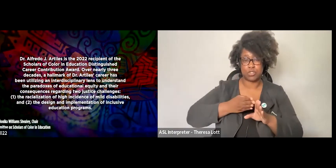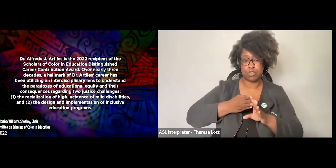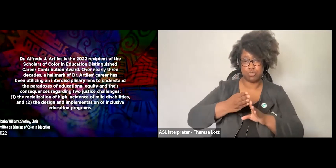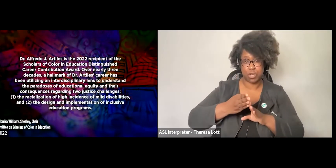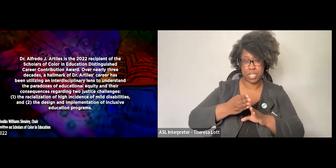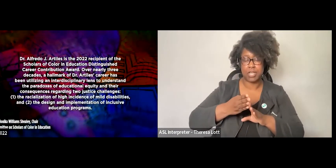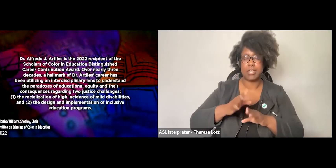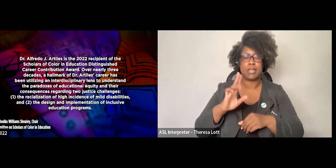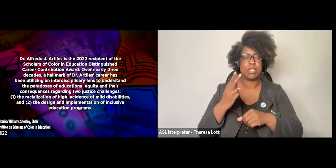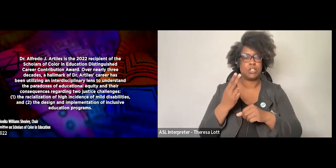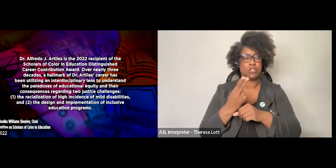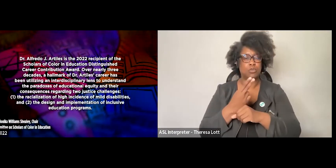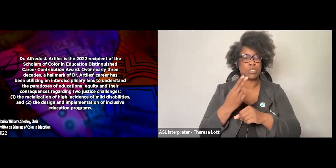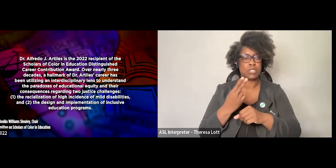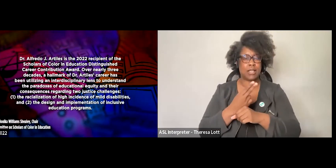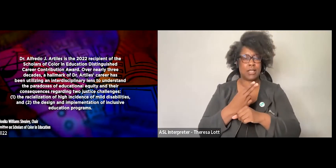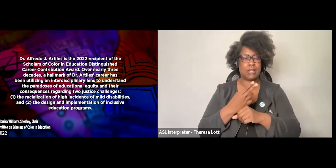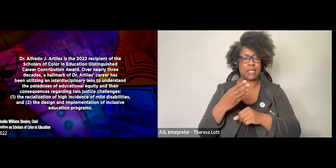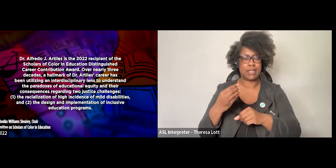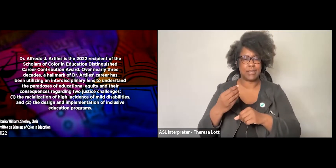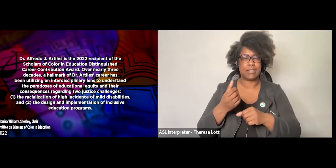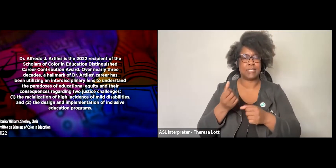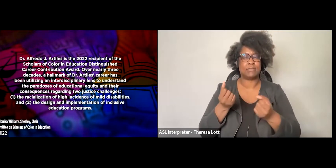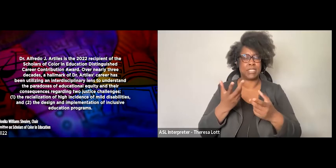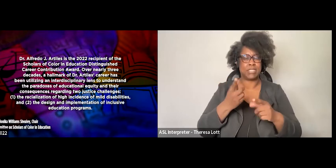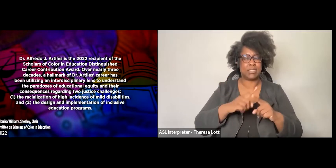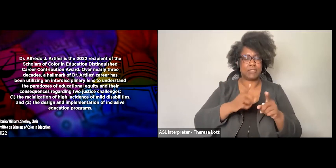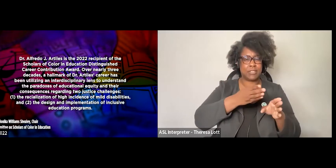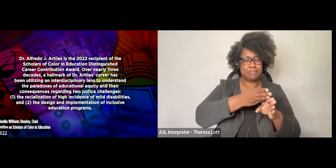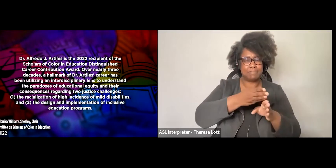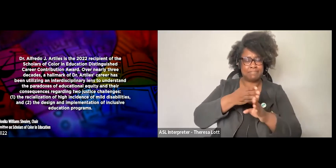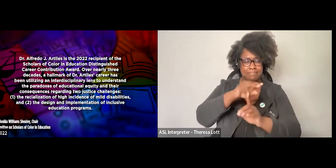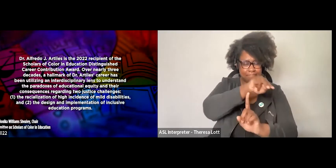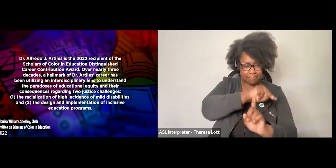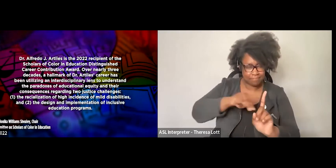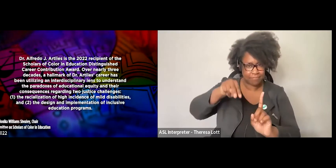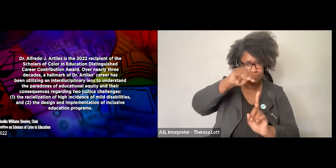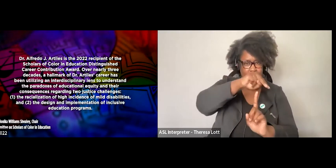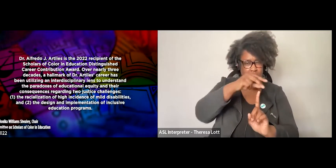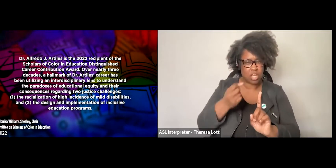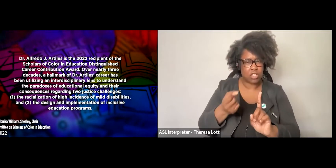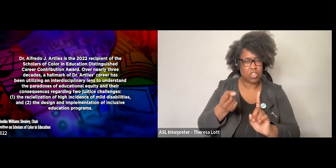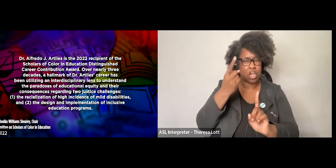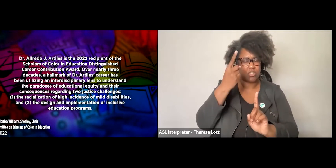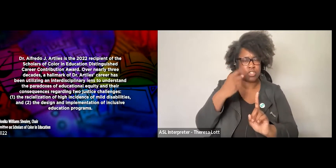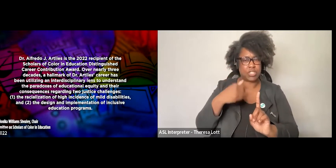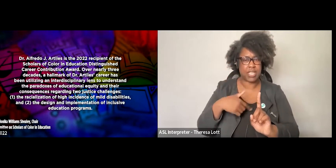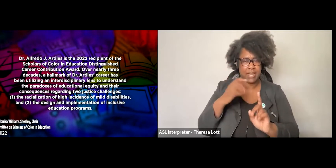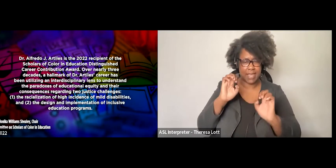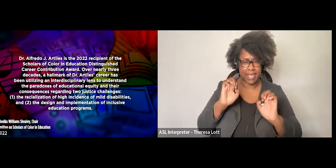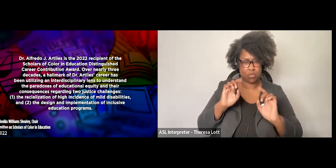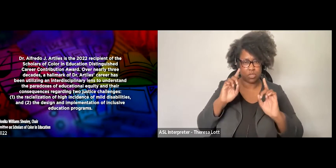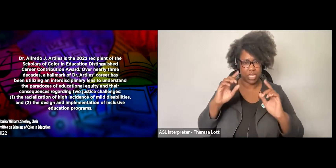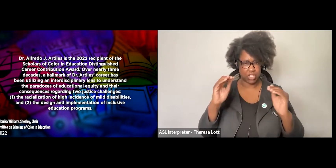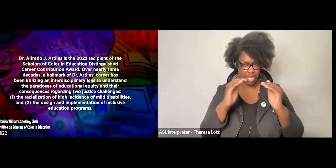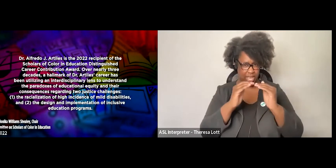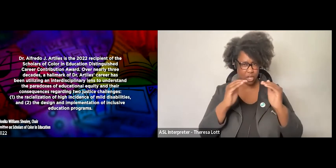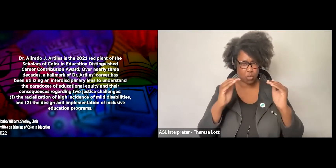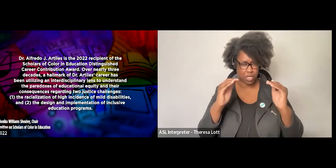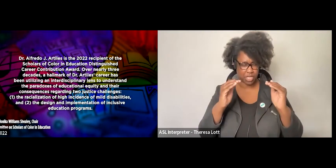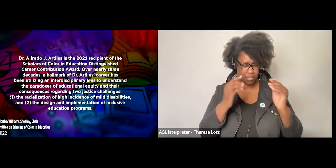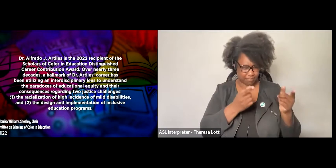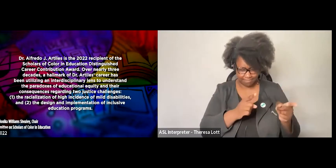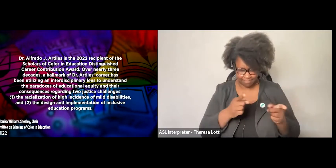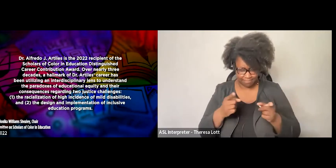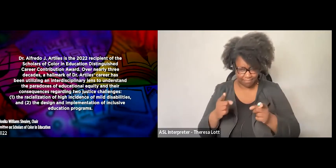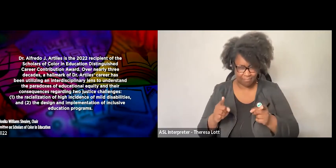been utilizing an interdisciplinary lens to understand the paradoxes of educational equity and their